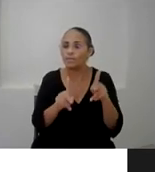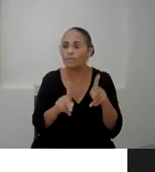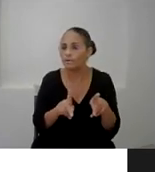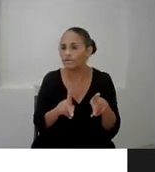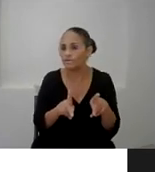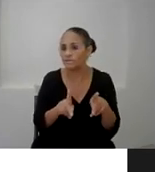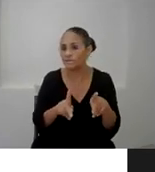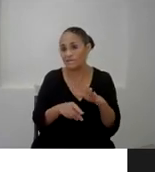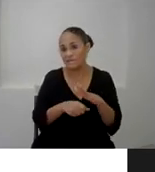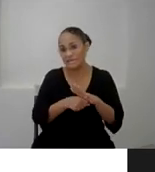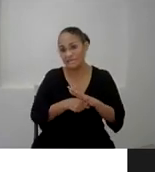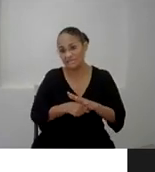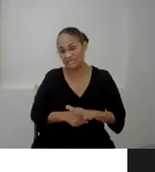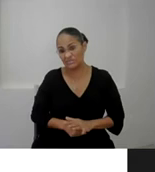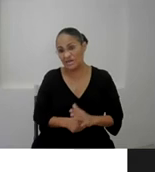distress?